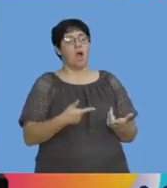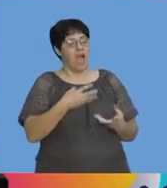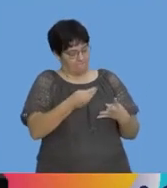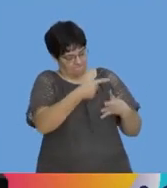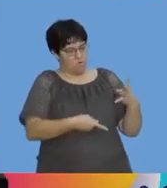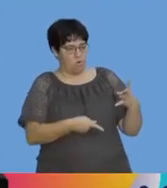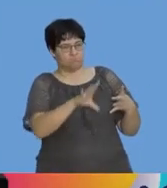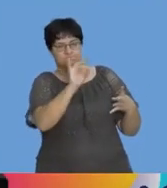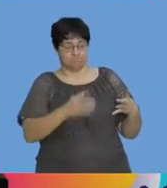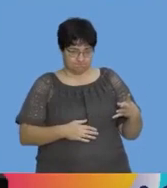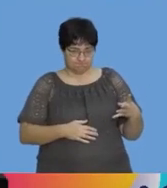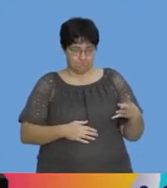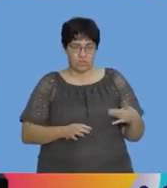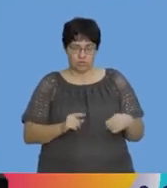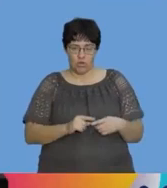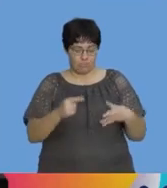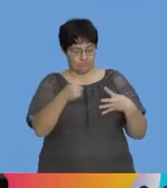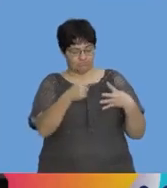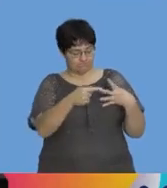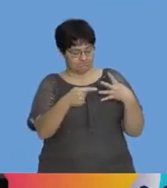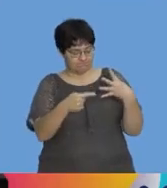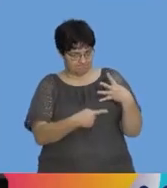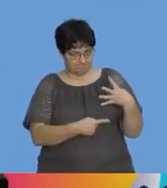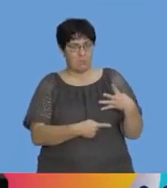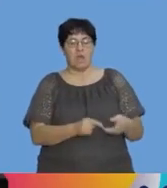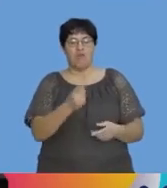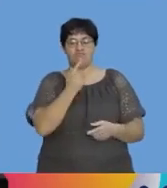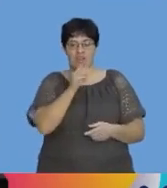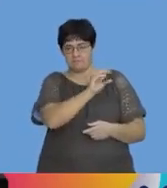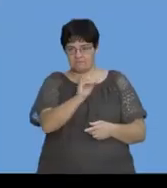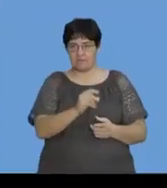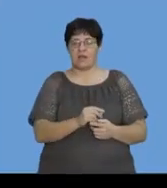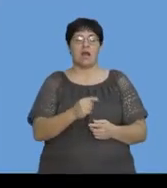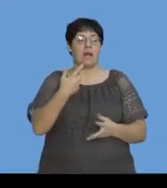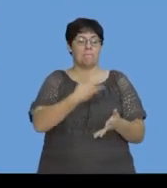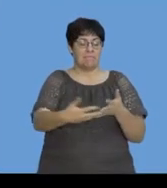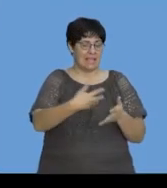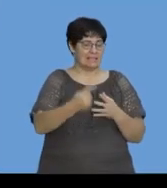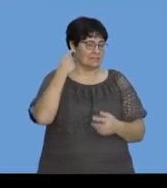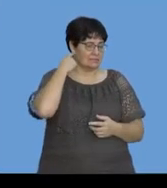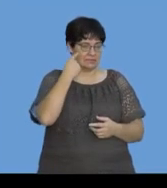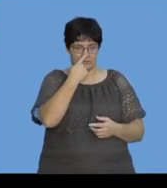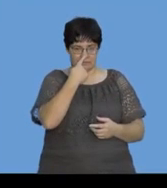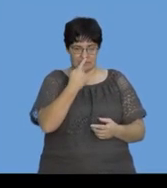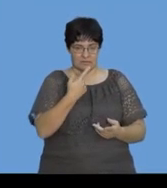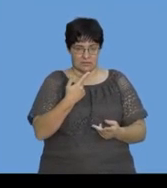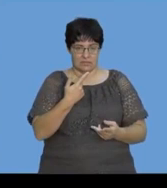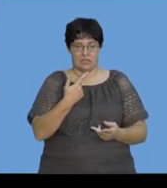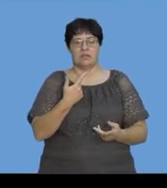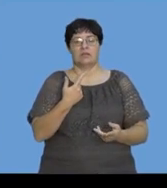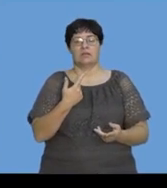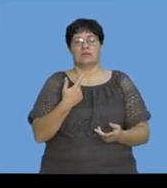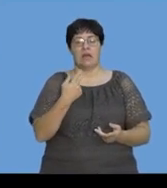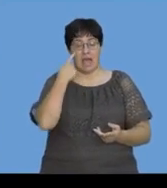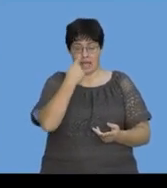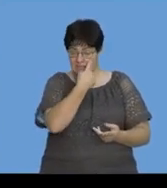It asked you for 3. Right? So you take those 3, there they are, I've put them in red. Bleeding from the eyes, ears, and nose is